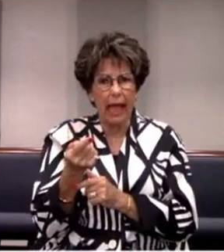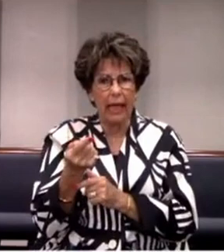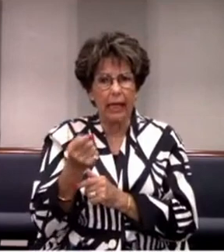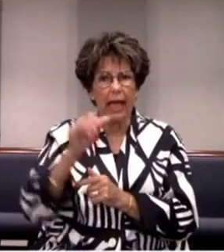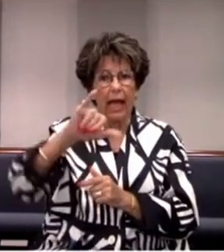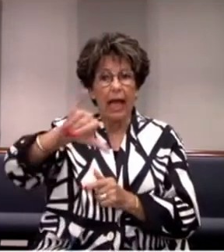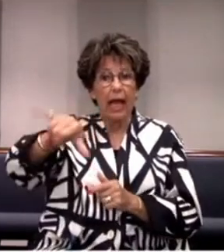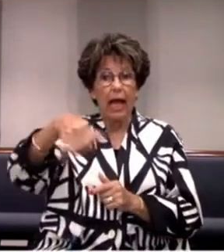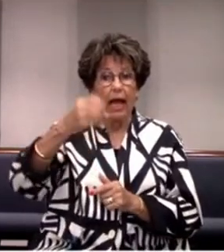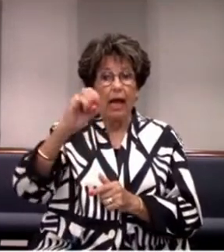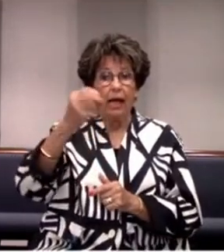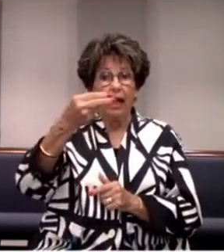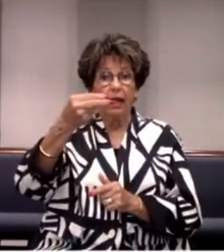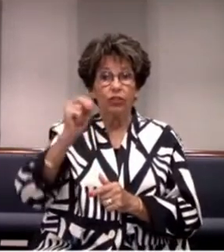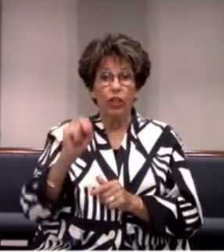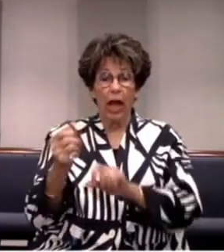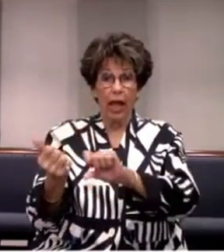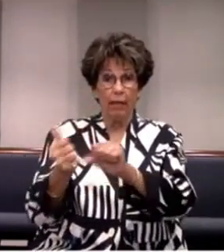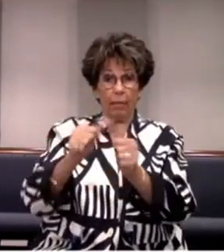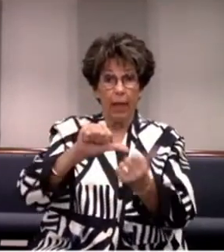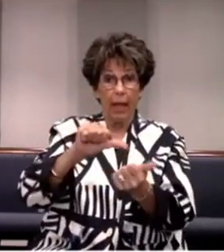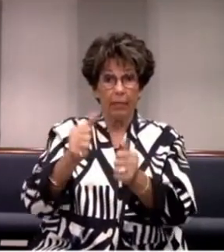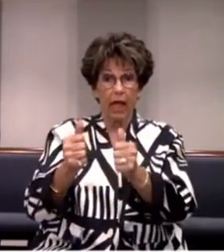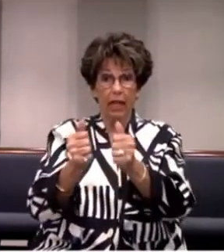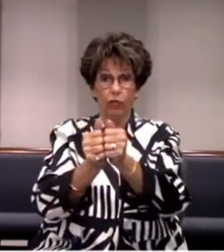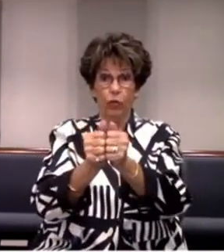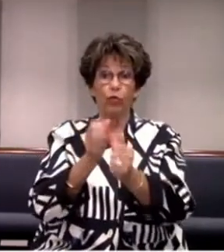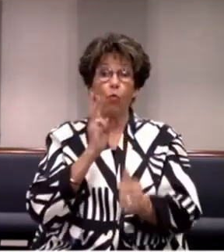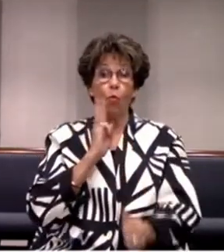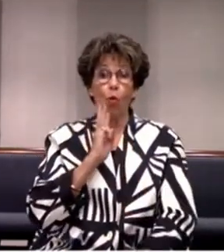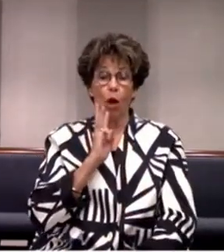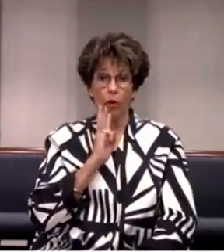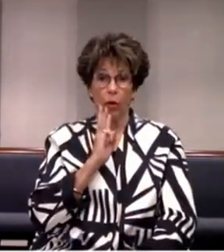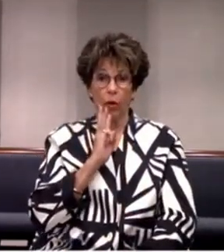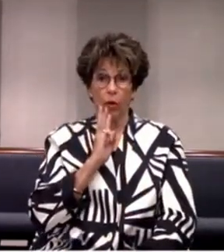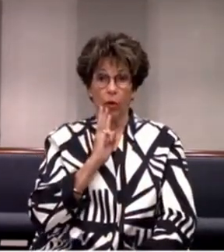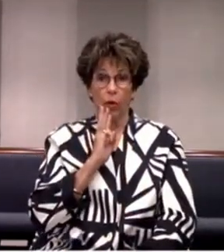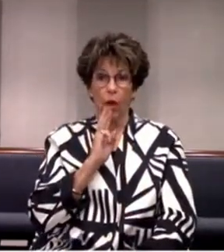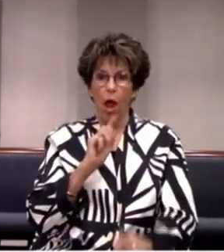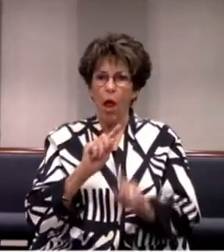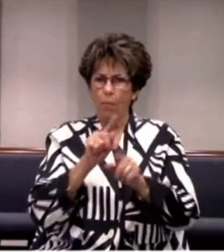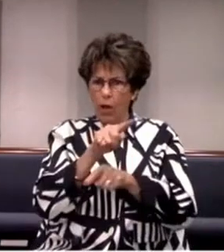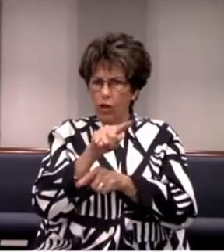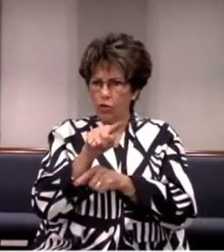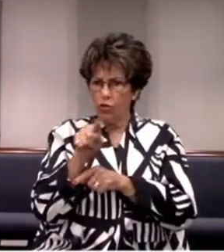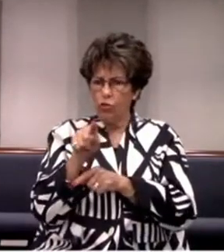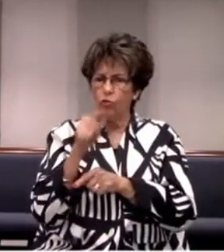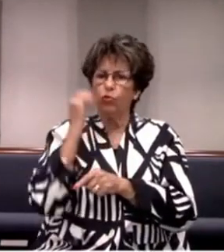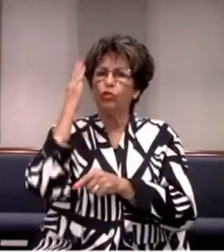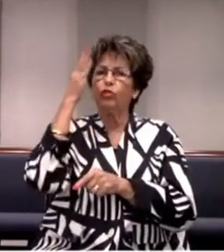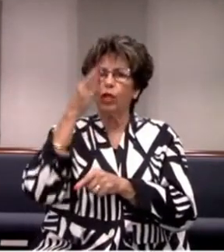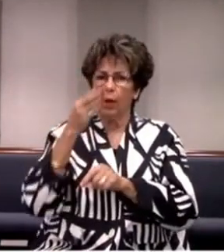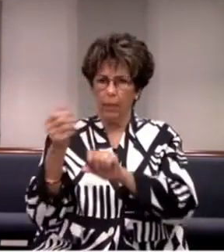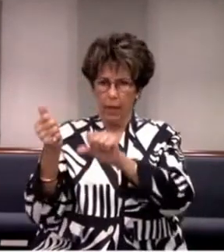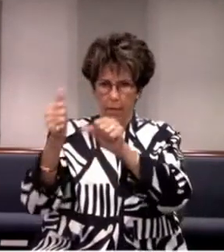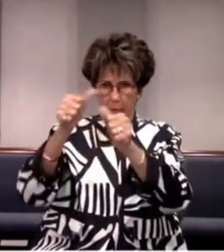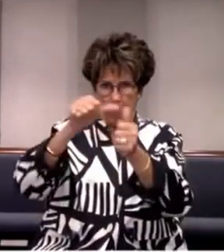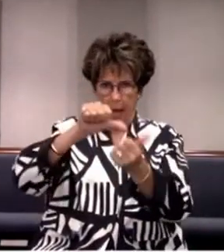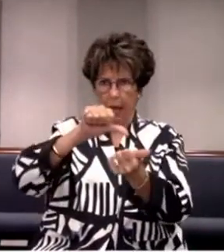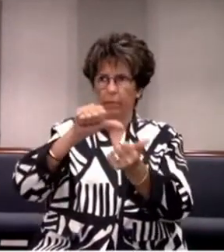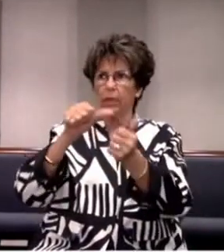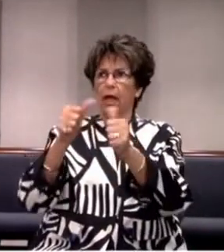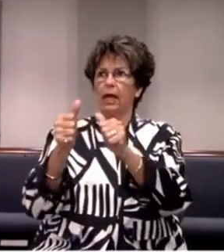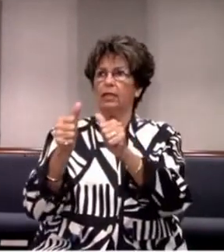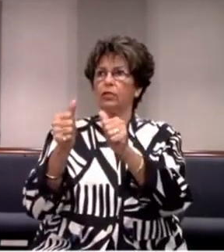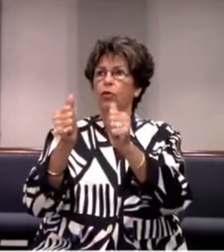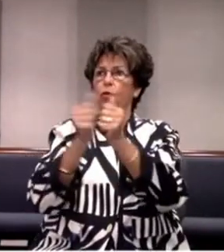John indeed baptized with water, but ye shall be baptized with, say that please at the end of